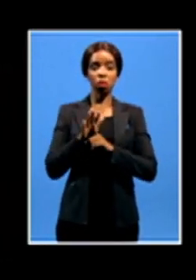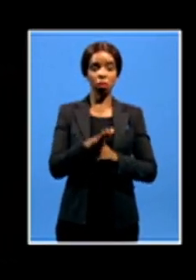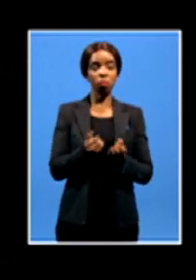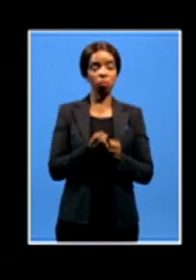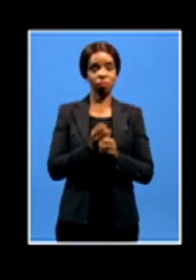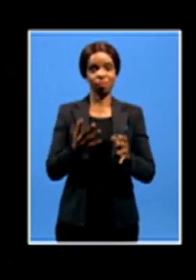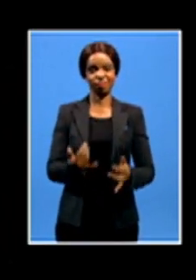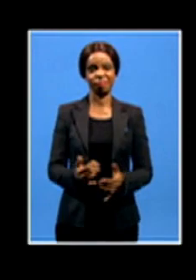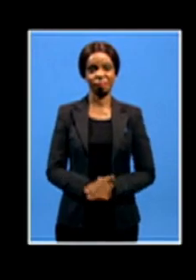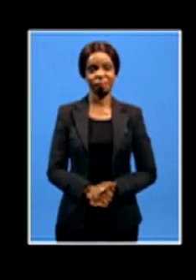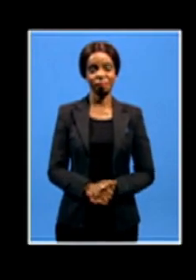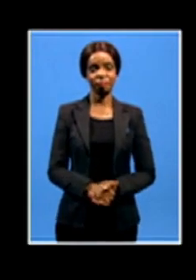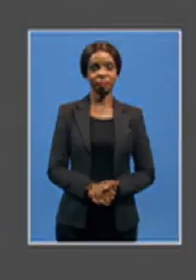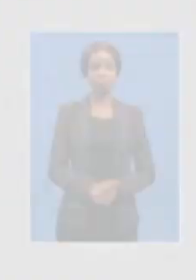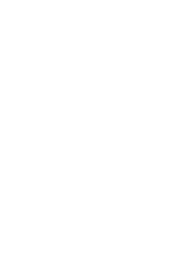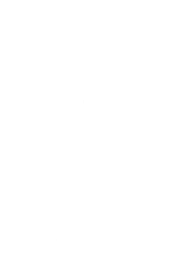started.